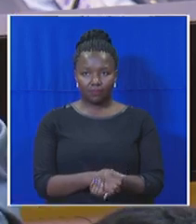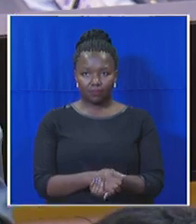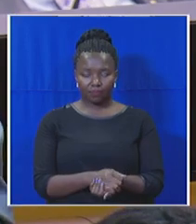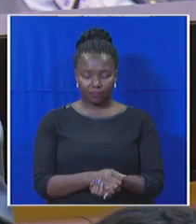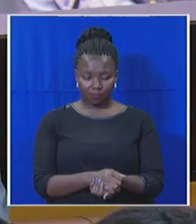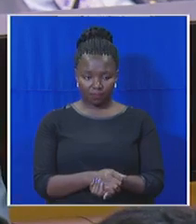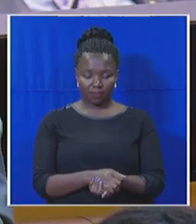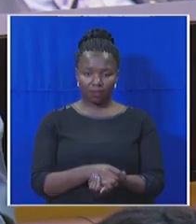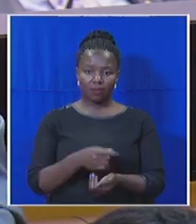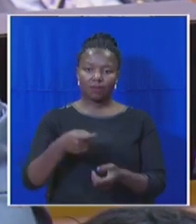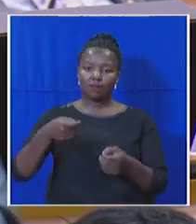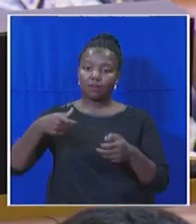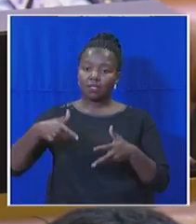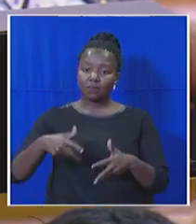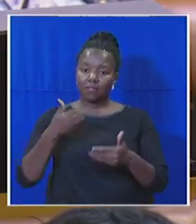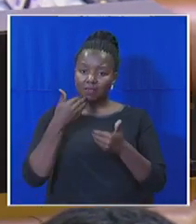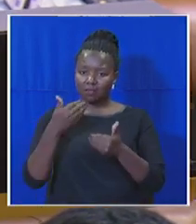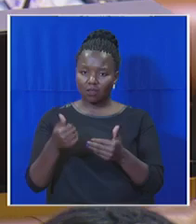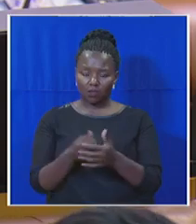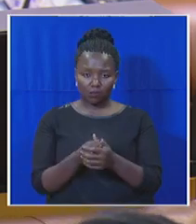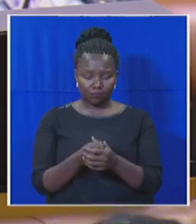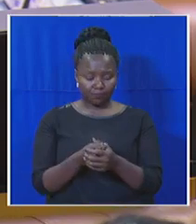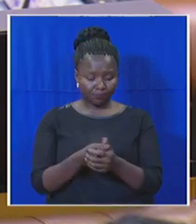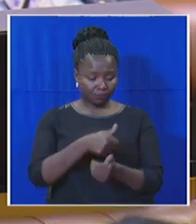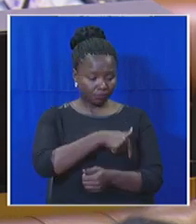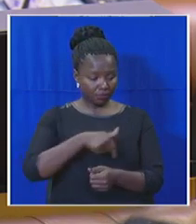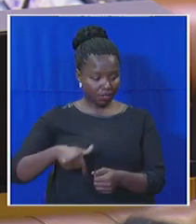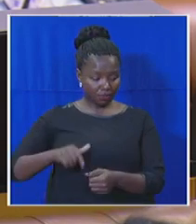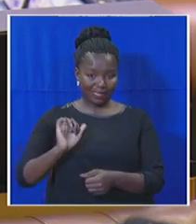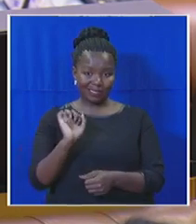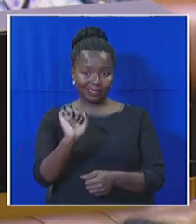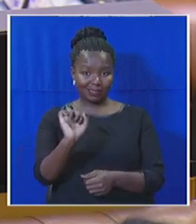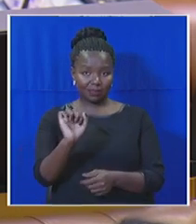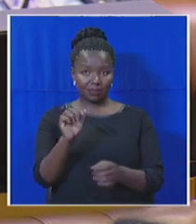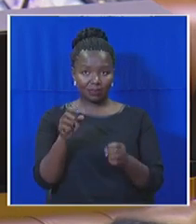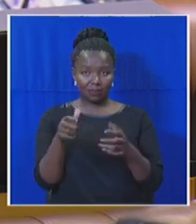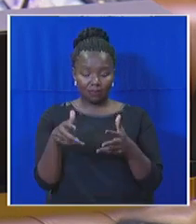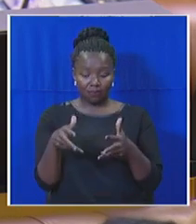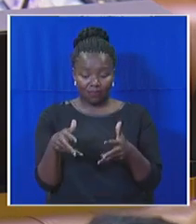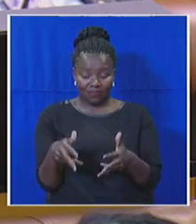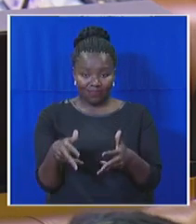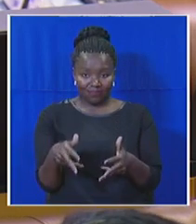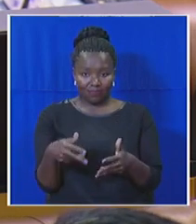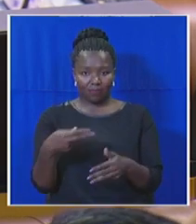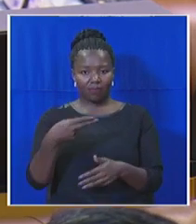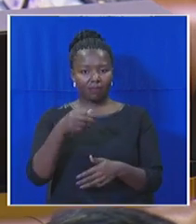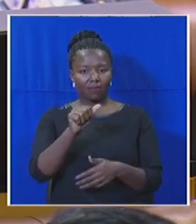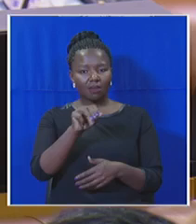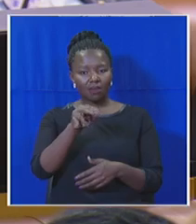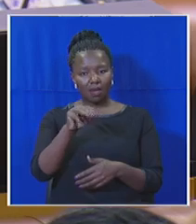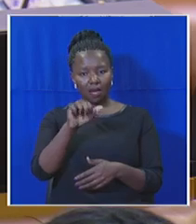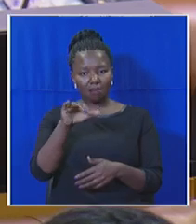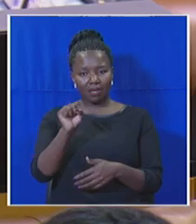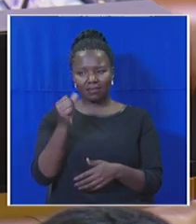Thank you, Speaker. Mr. President, the Hamas Charter explicitly stipulates in Article